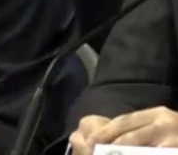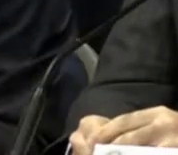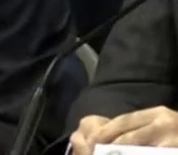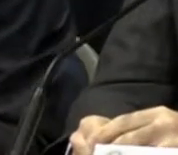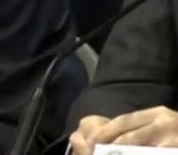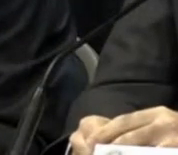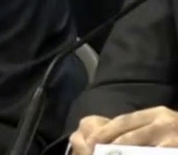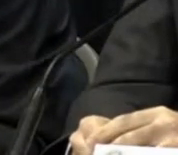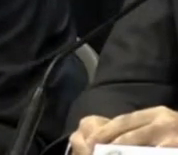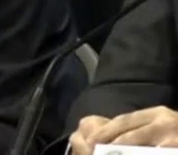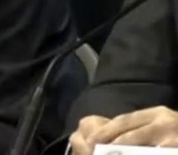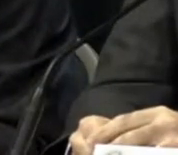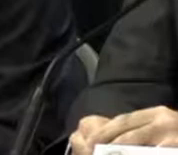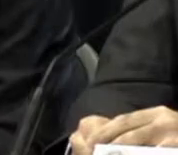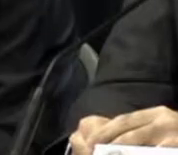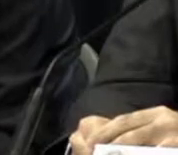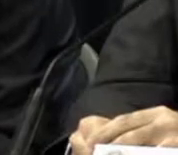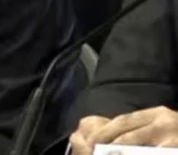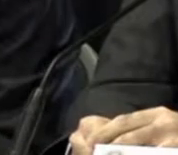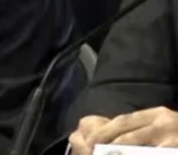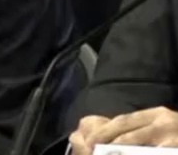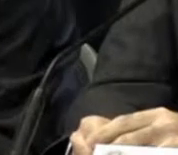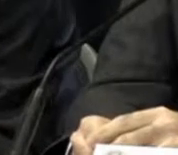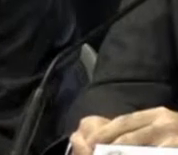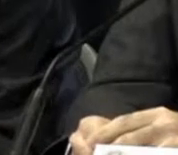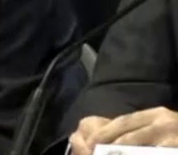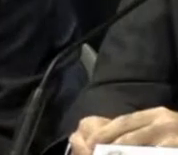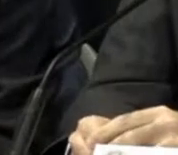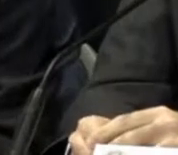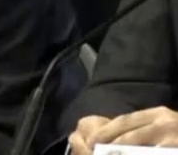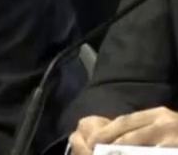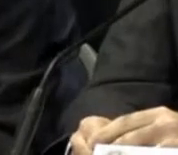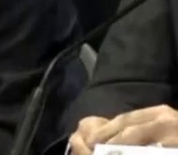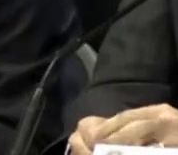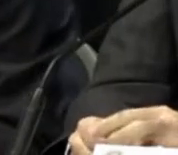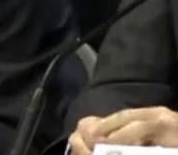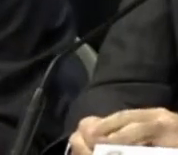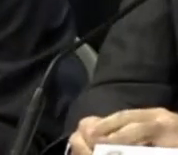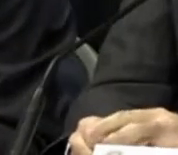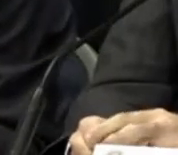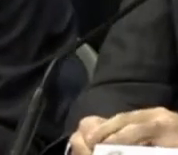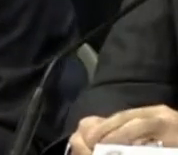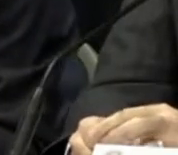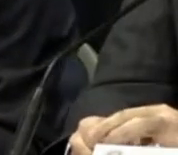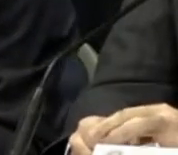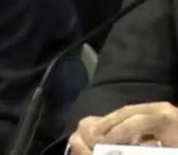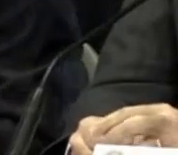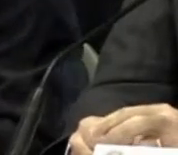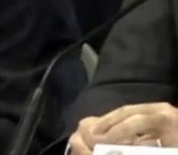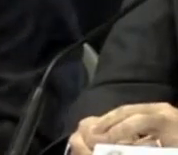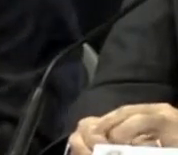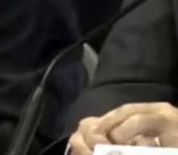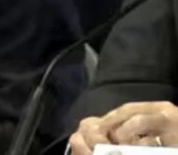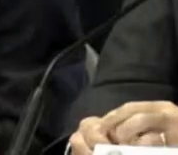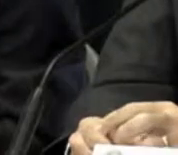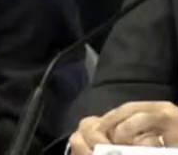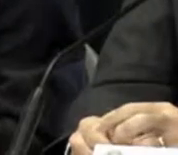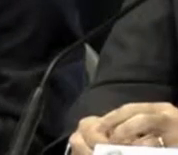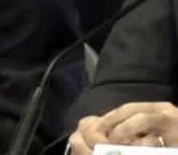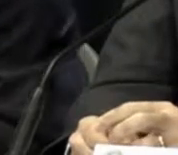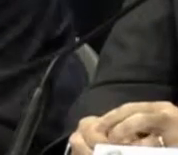From what we saw in other answers, both from past and present administration officials, are restrictions that are